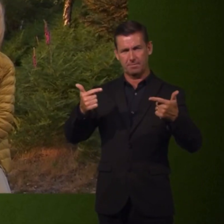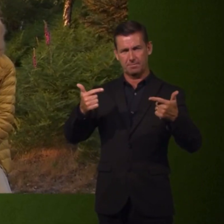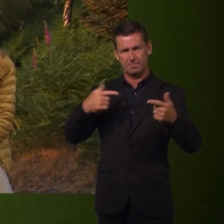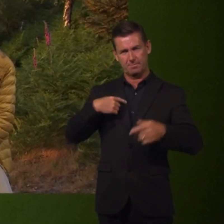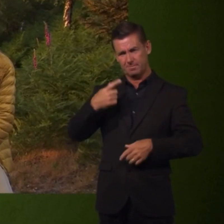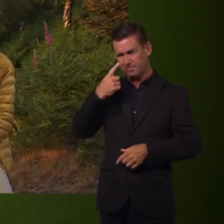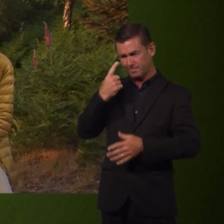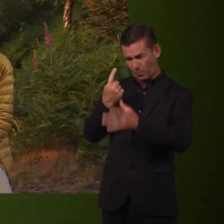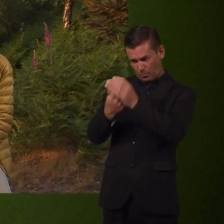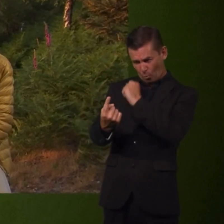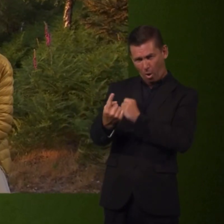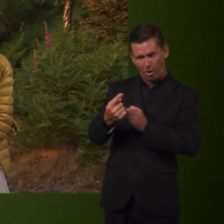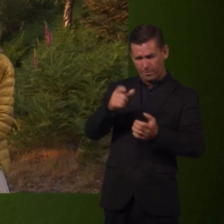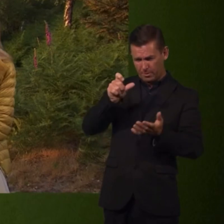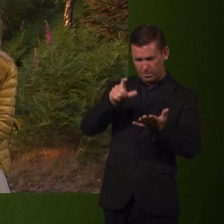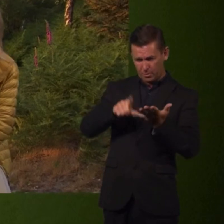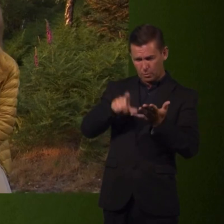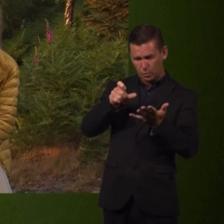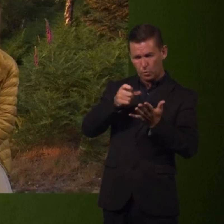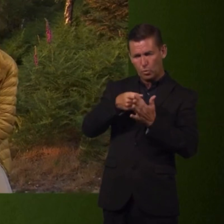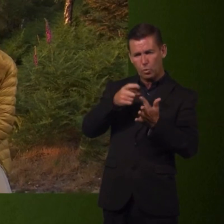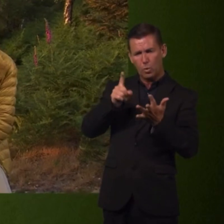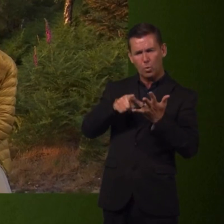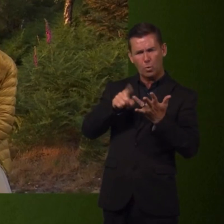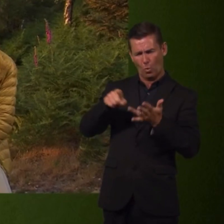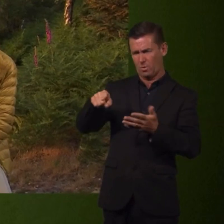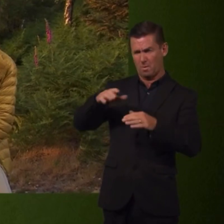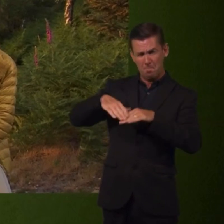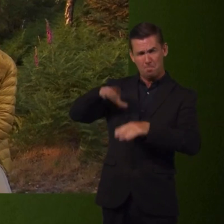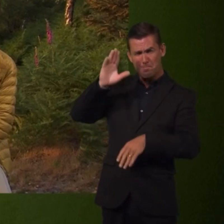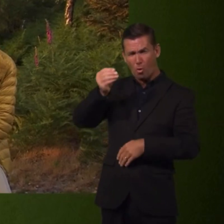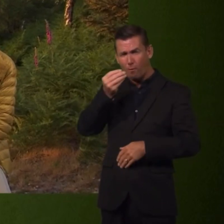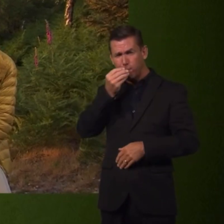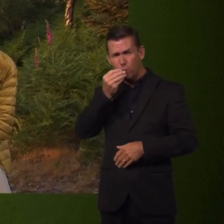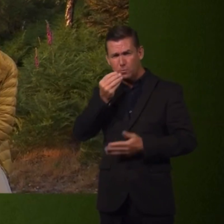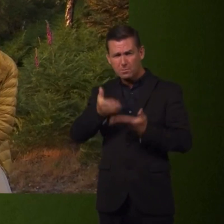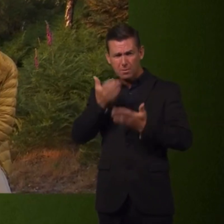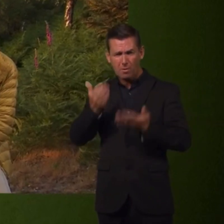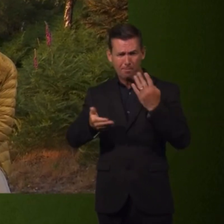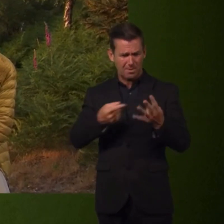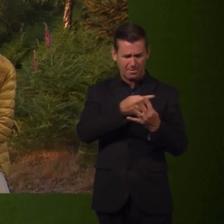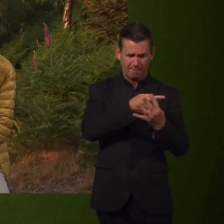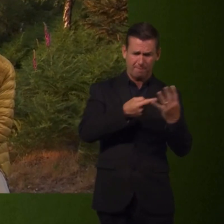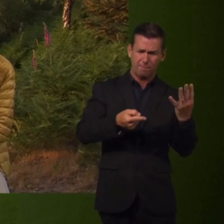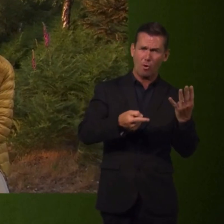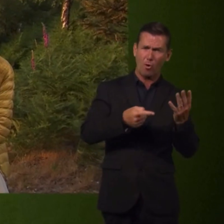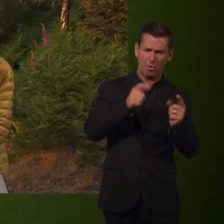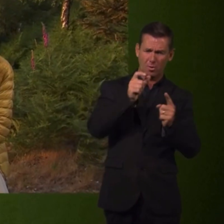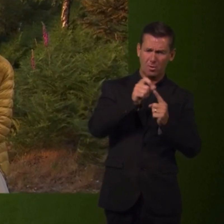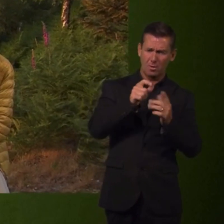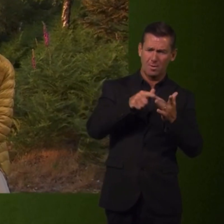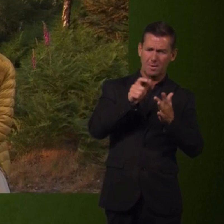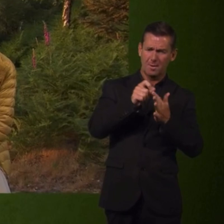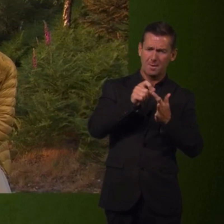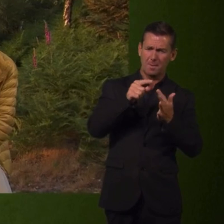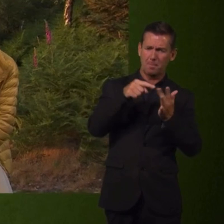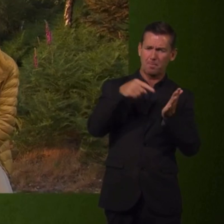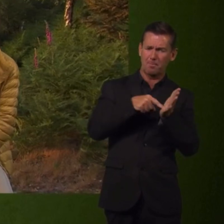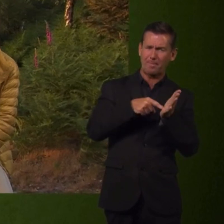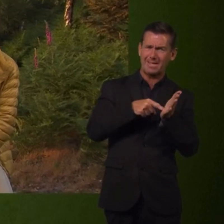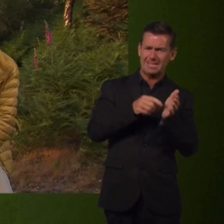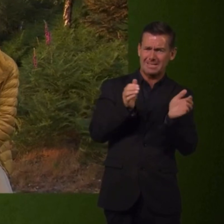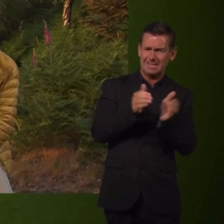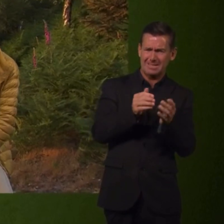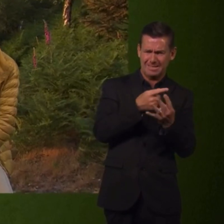single cuckoo is getting more food than a nestful of regular meadow pipit chicks. And I did some